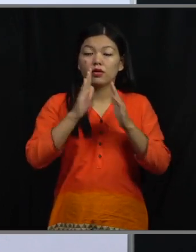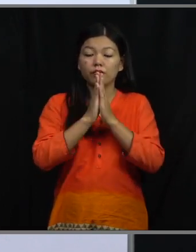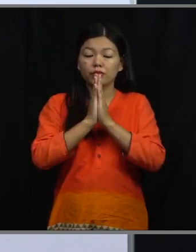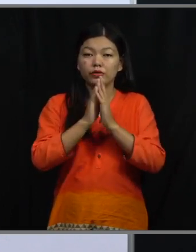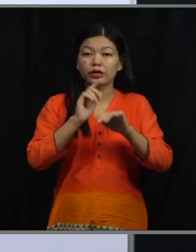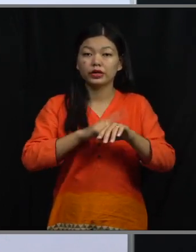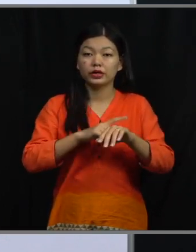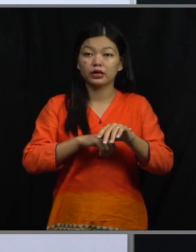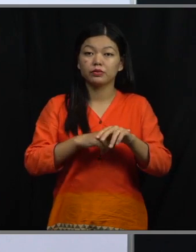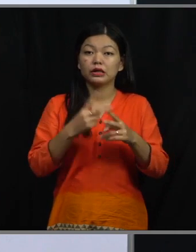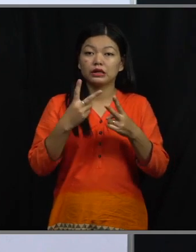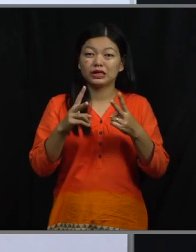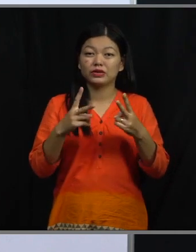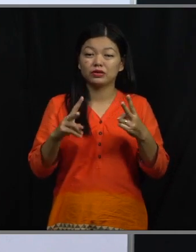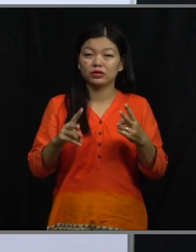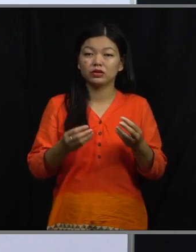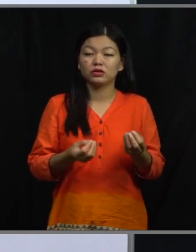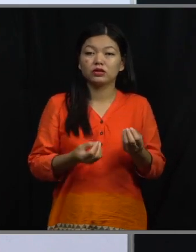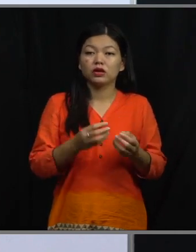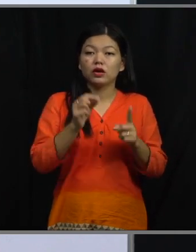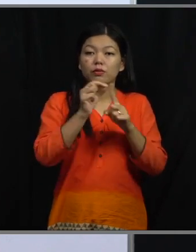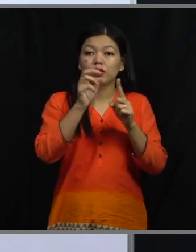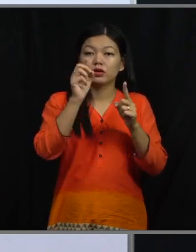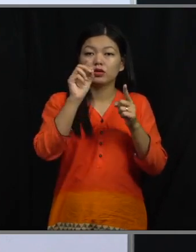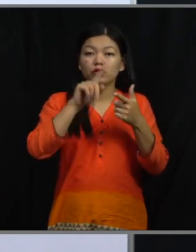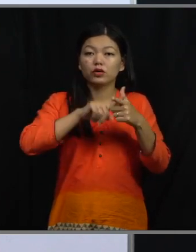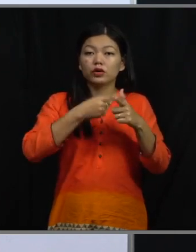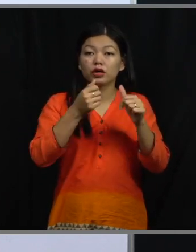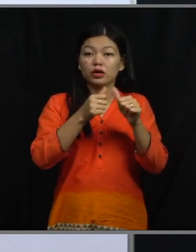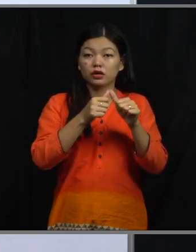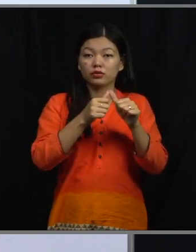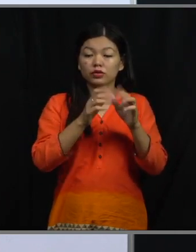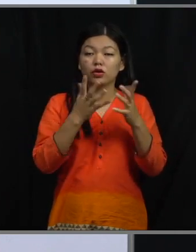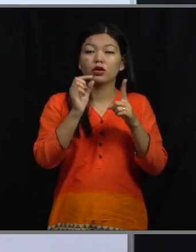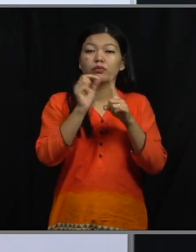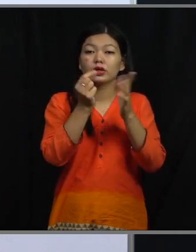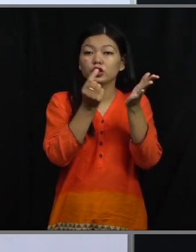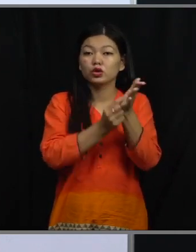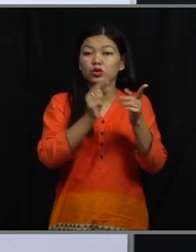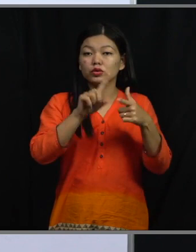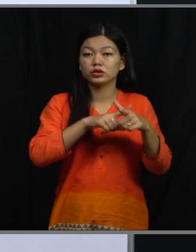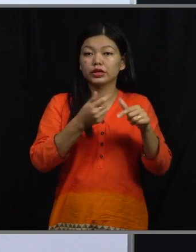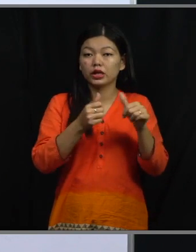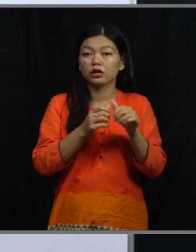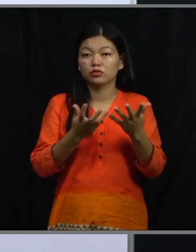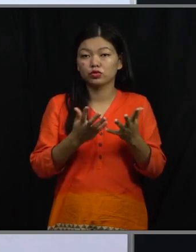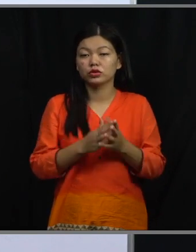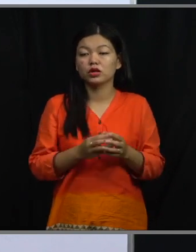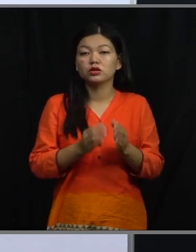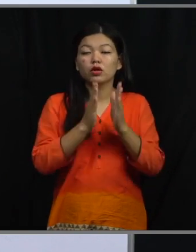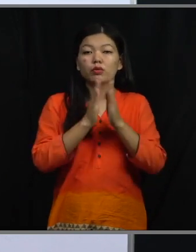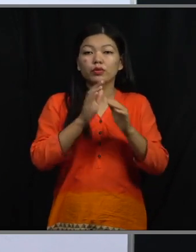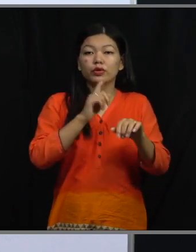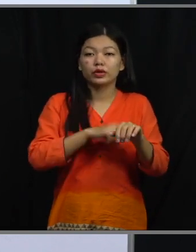tribal, okay, if we have joint family system, the tribal, we will belong to the same tribe only in that particular family, and that is the reason